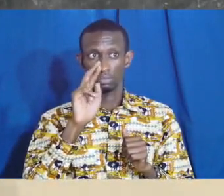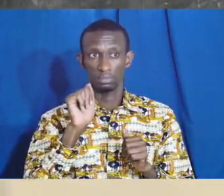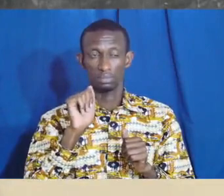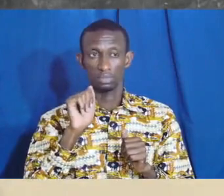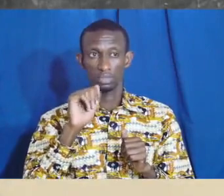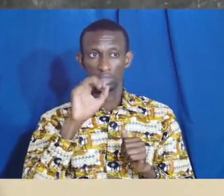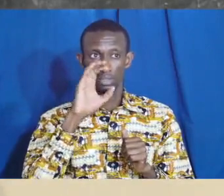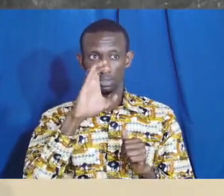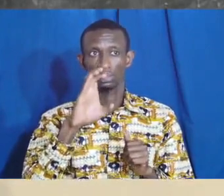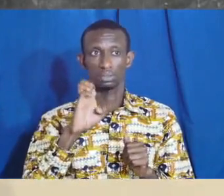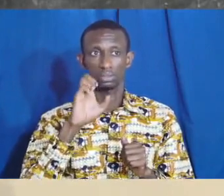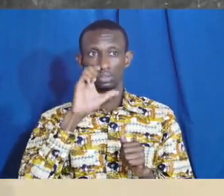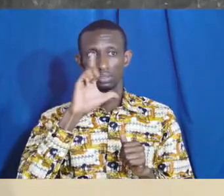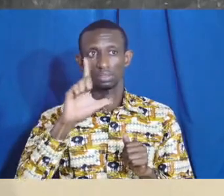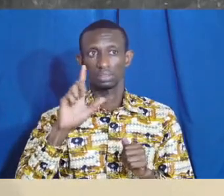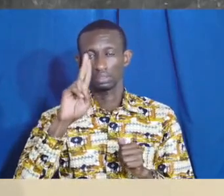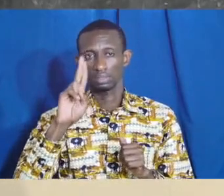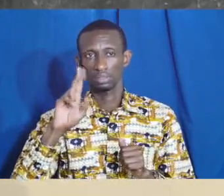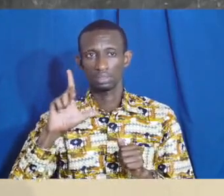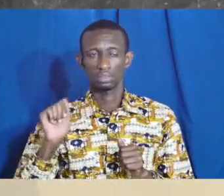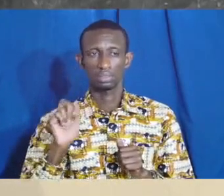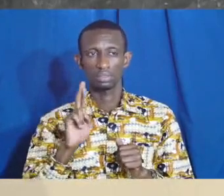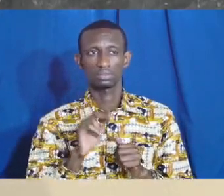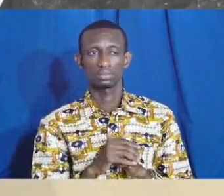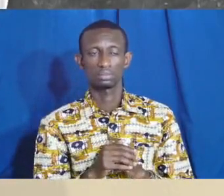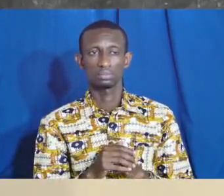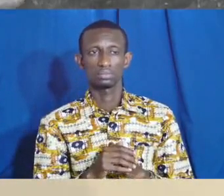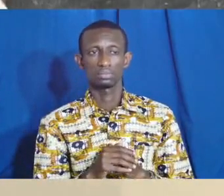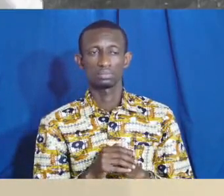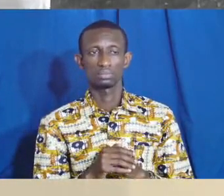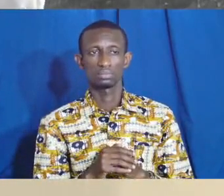are alimentary canal enzymes,